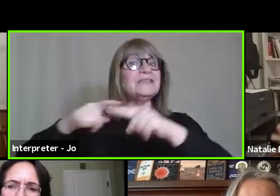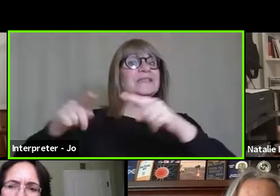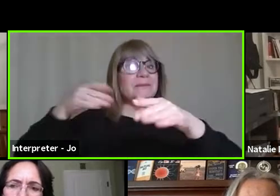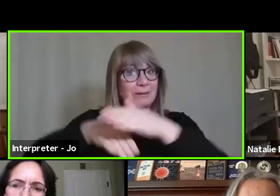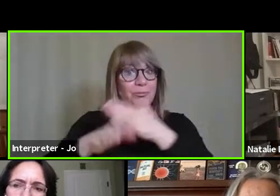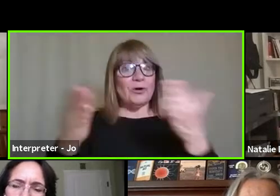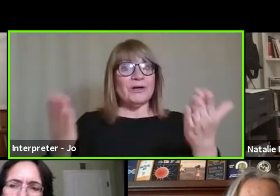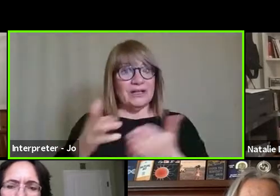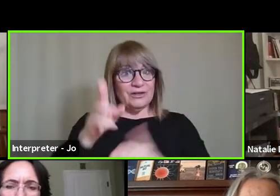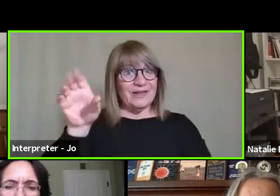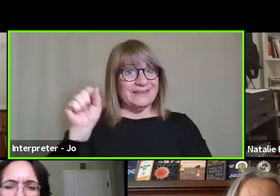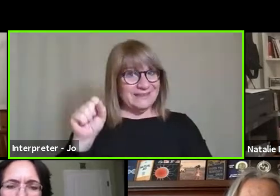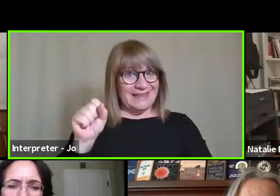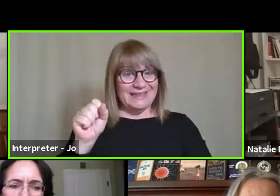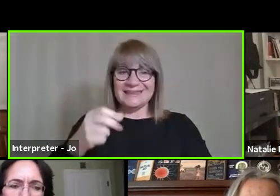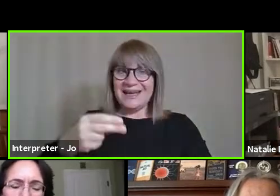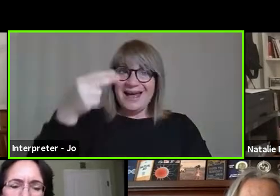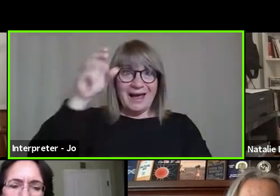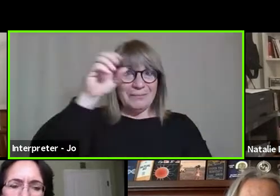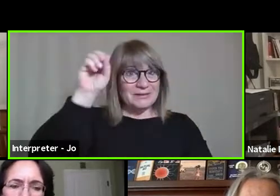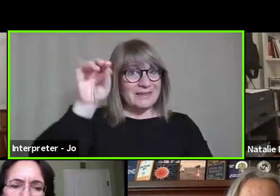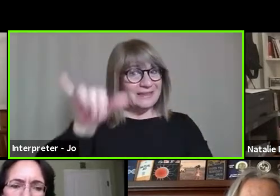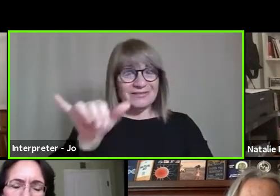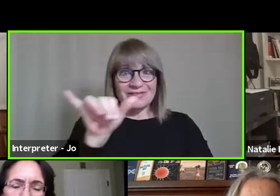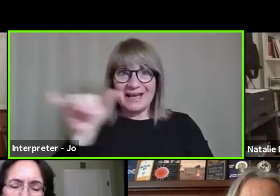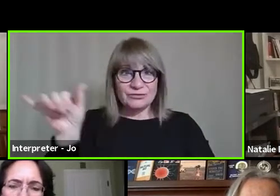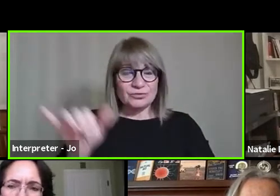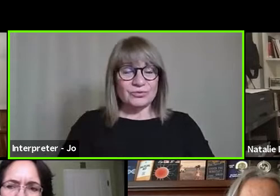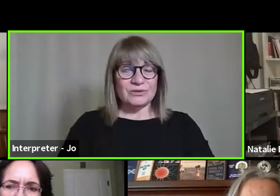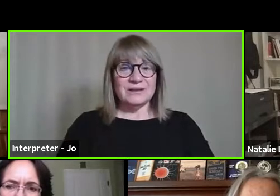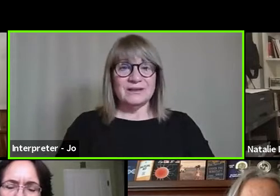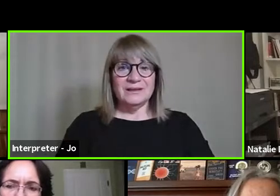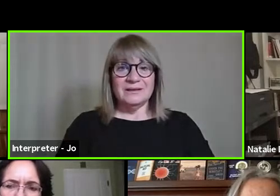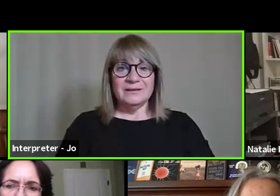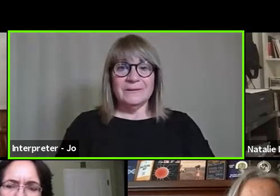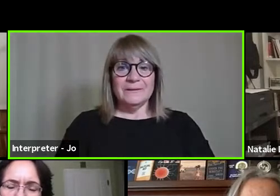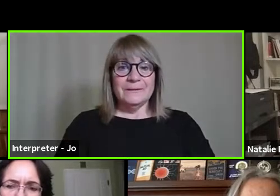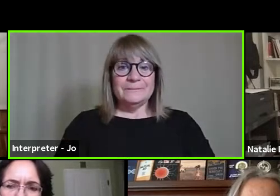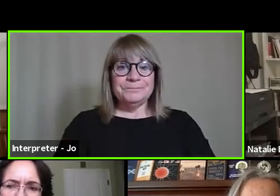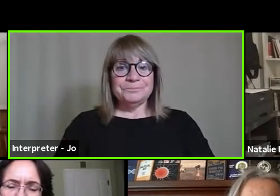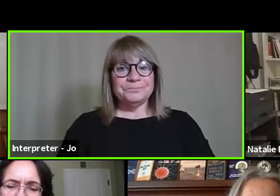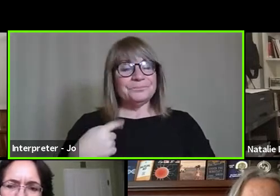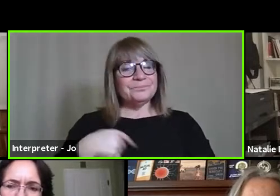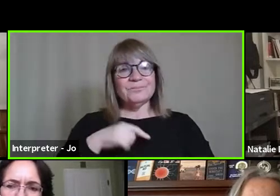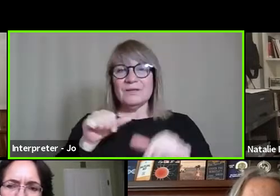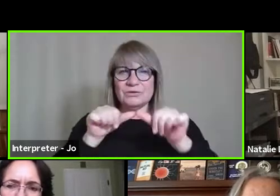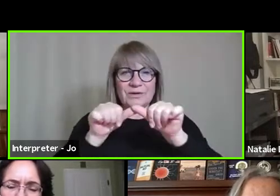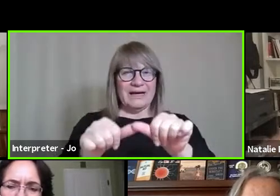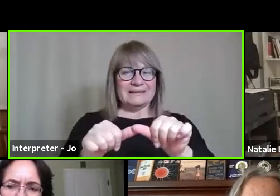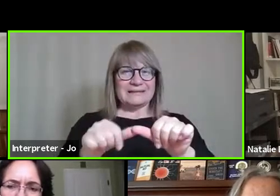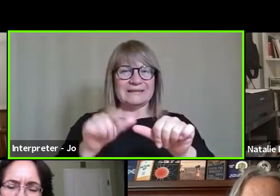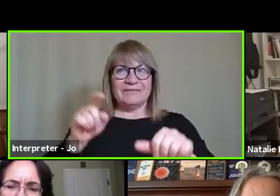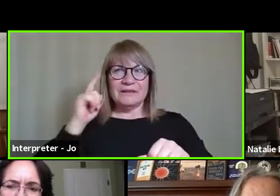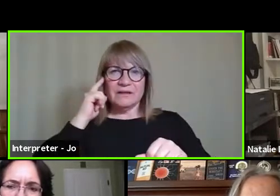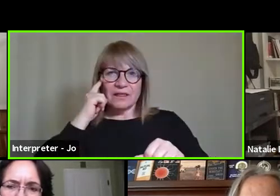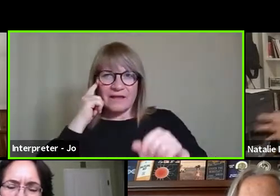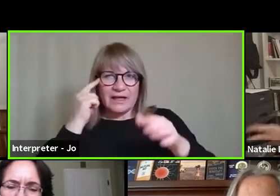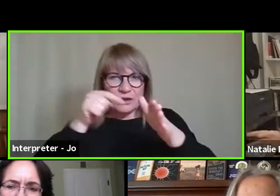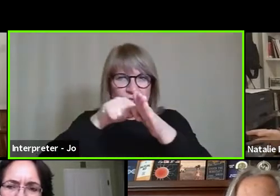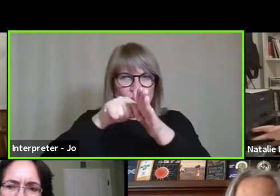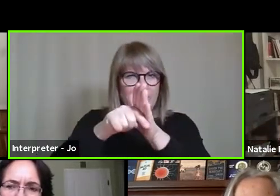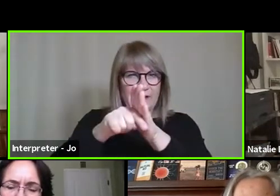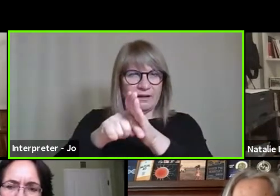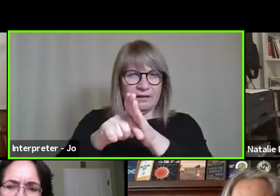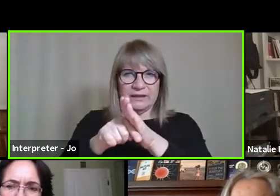people-minded and so you know we're constantly having to um really think critically about the categories that